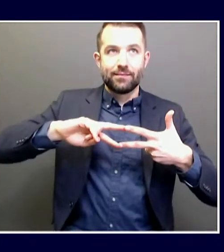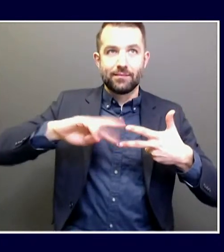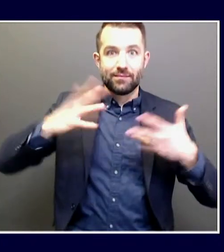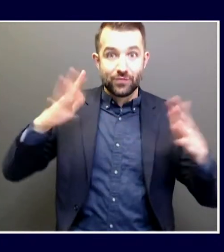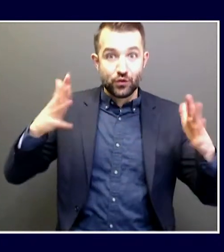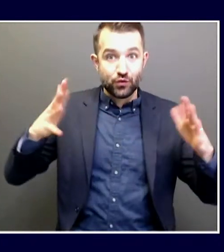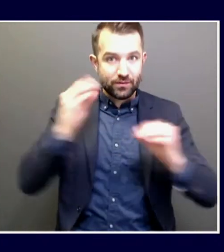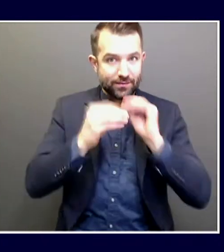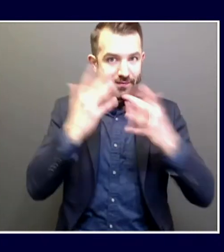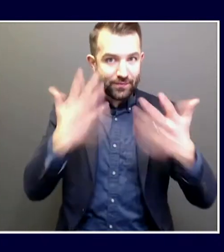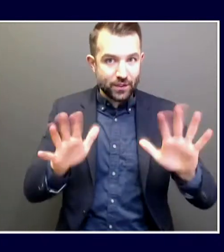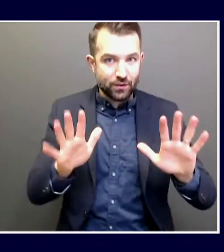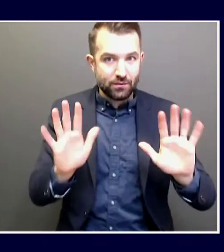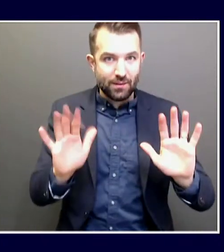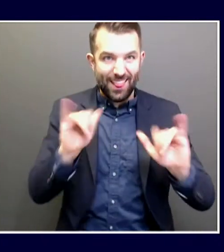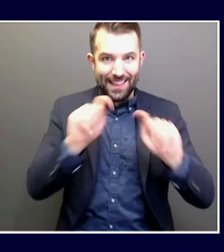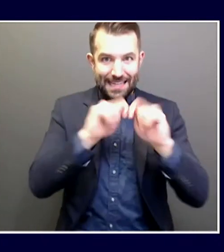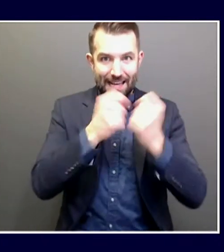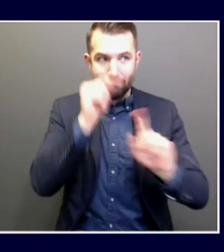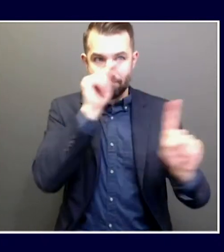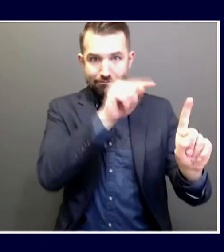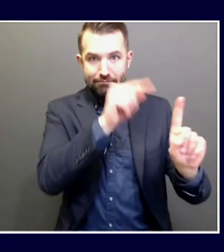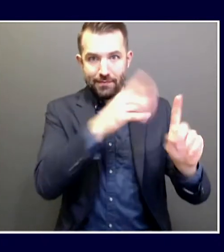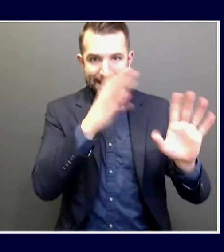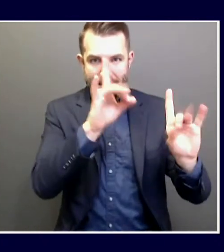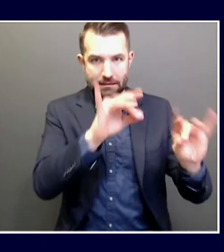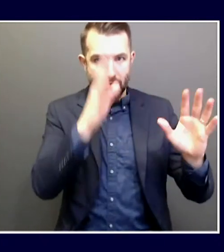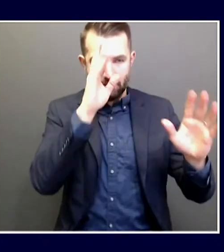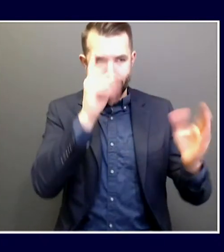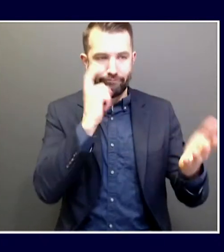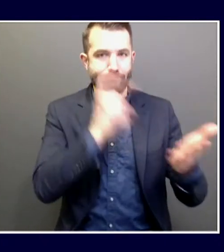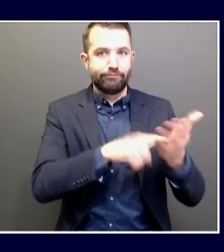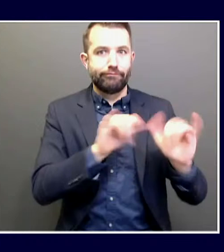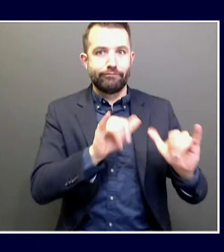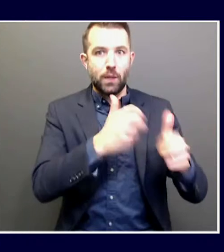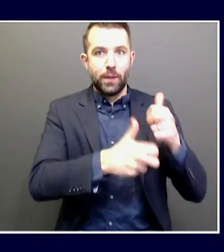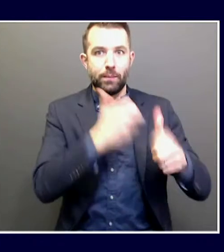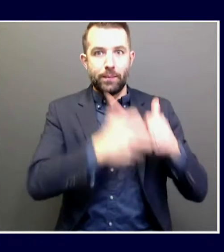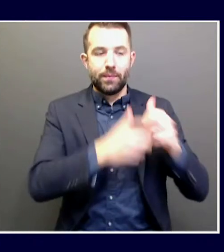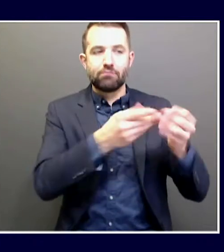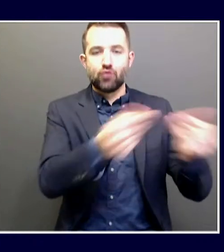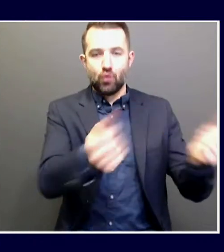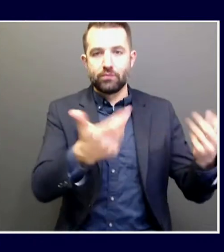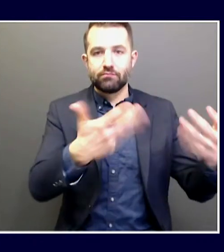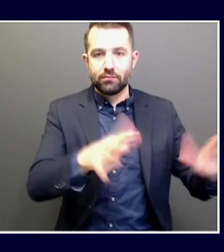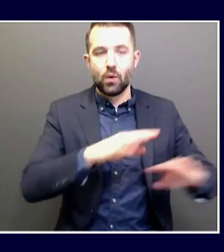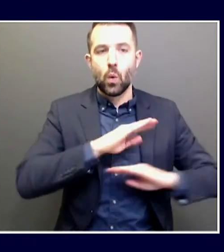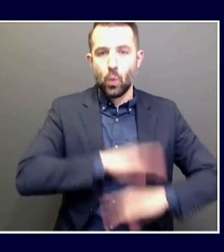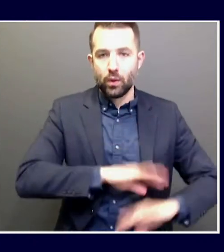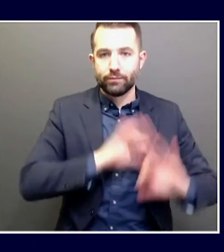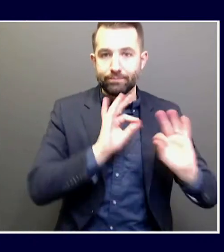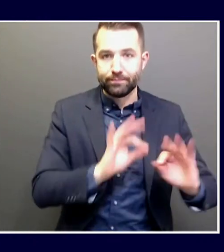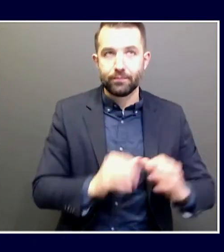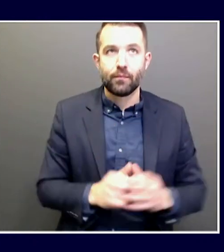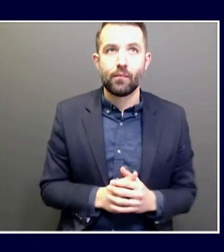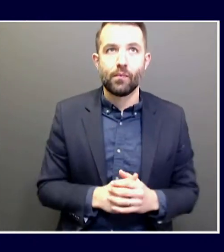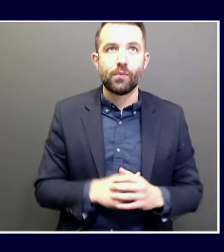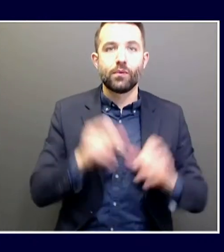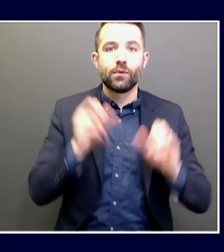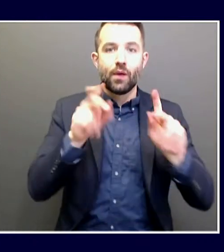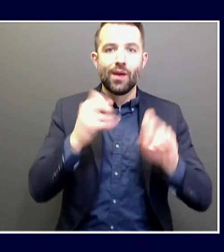props to the team for issue spotting that one and getting to the bottom of it. Okay, all right. I don't want to take any more time on